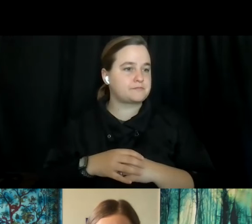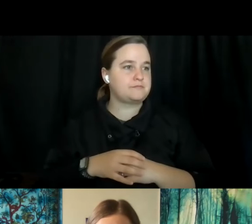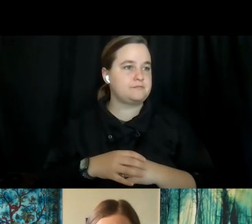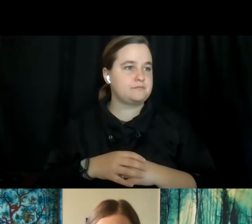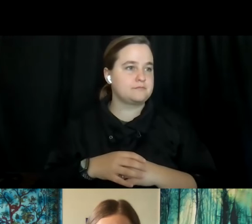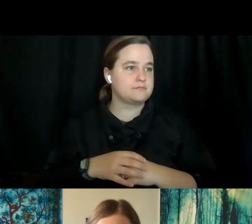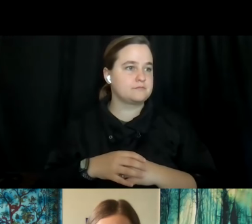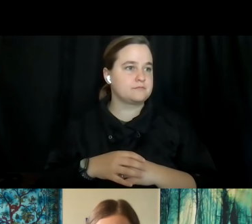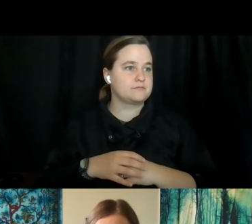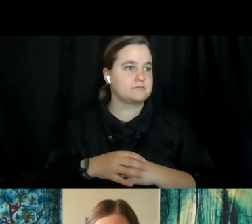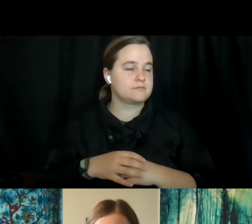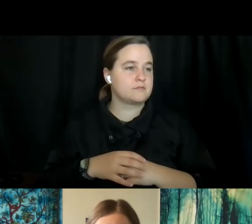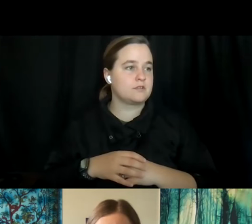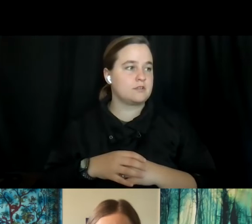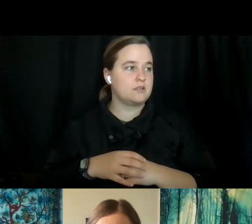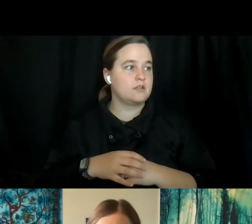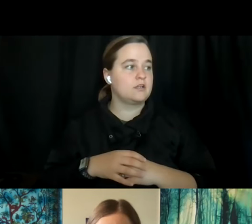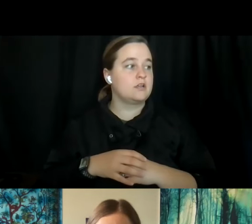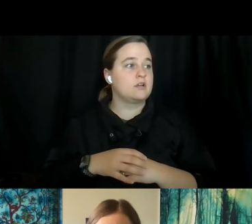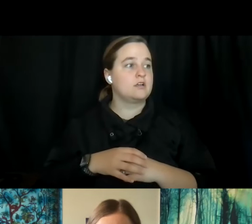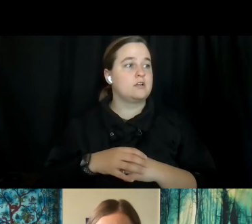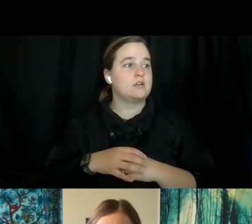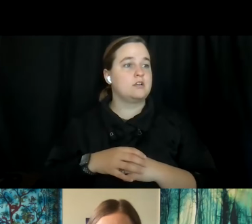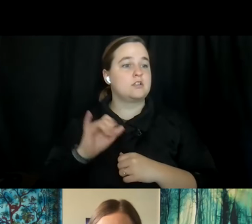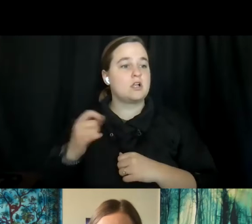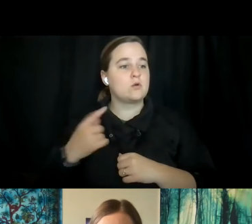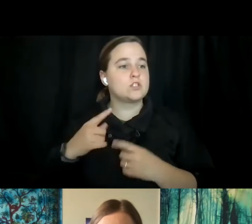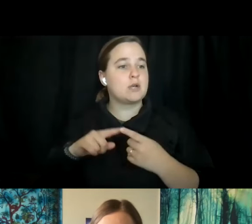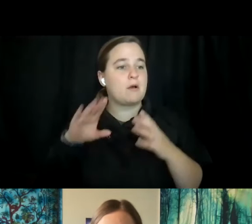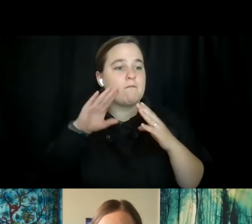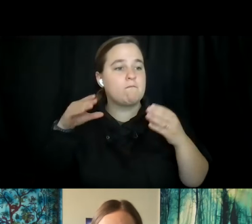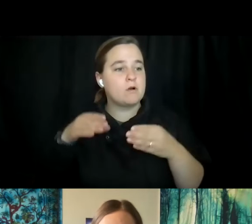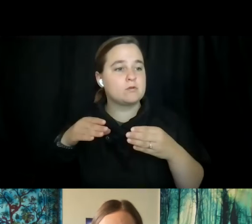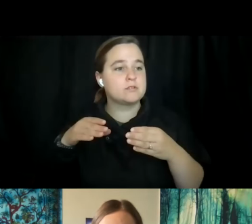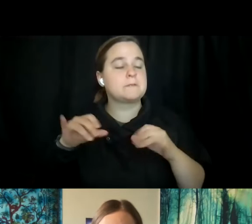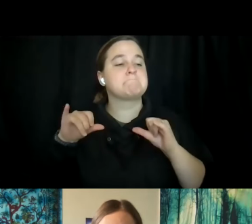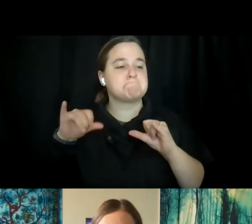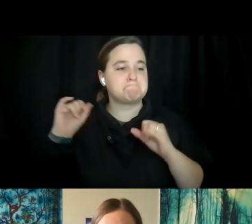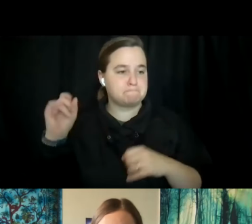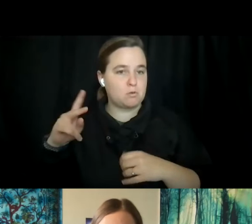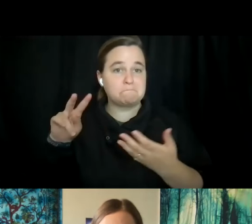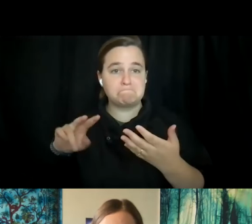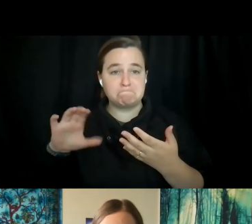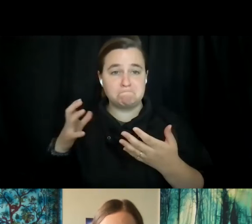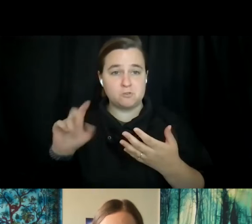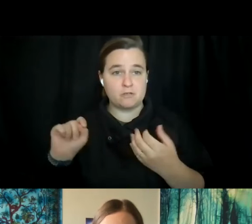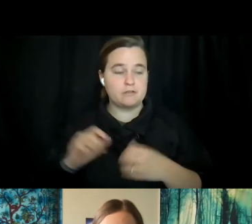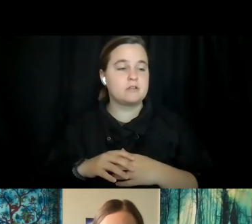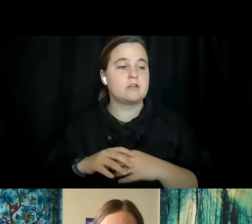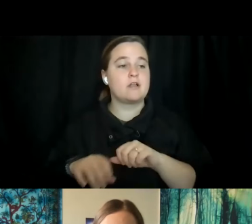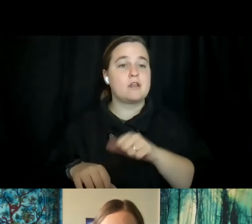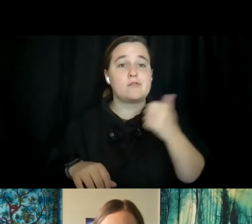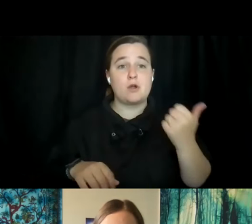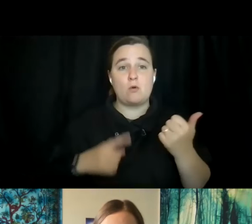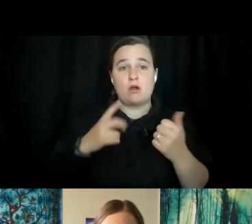Okay, so a question about focusing. So, okay, so I guess the other one was focusing on